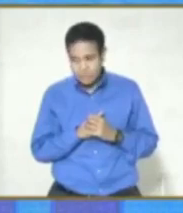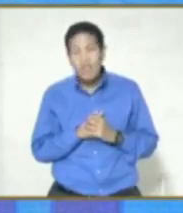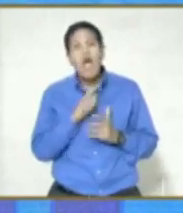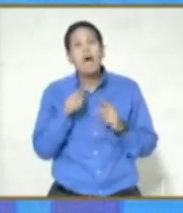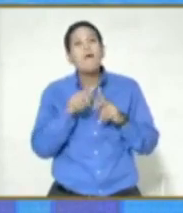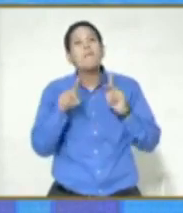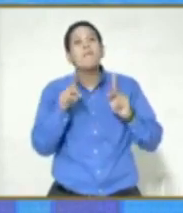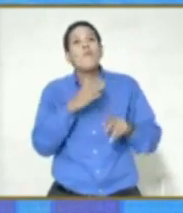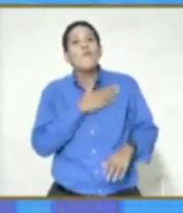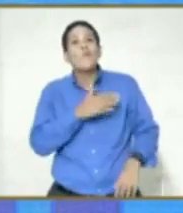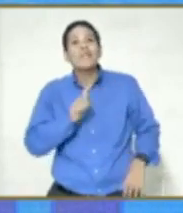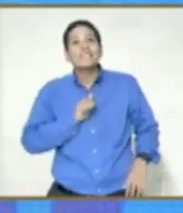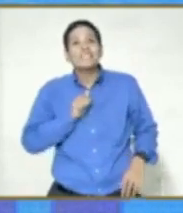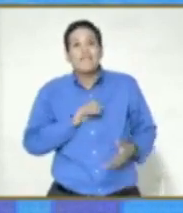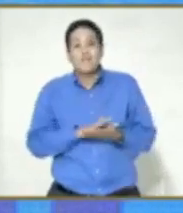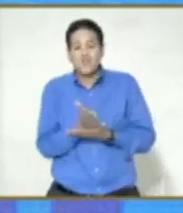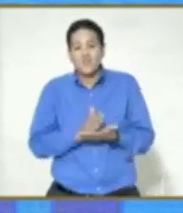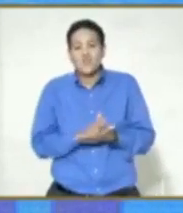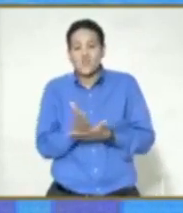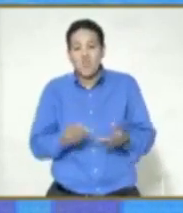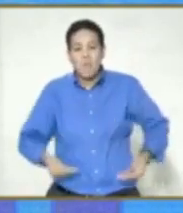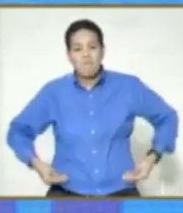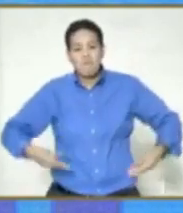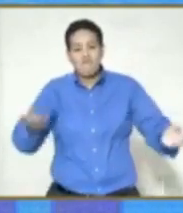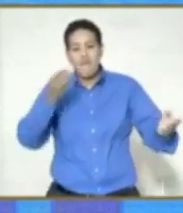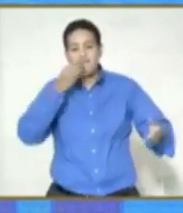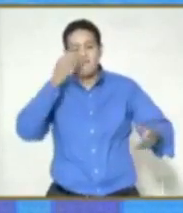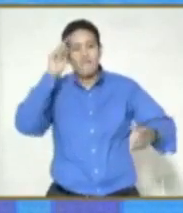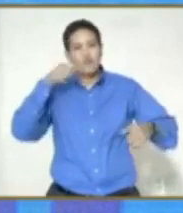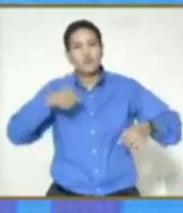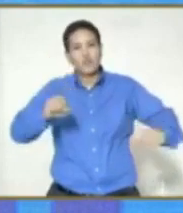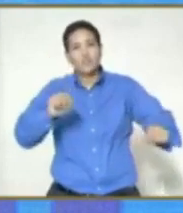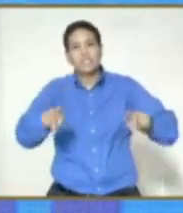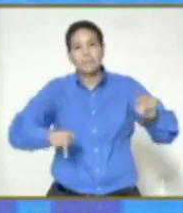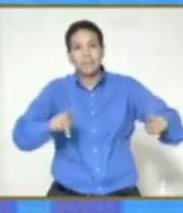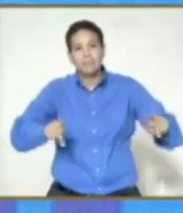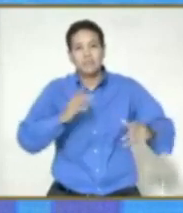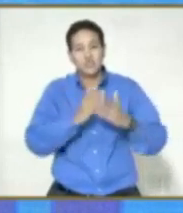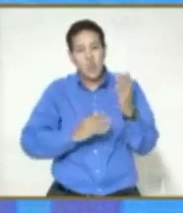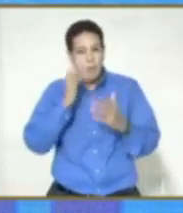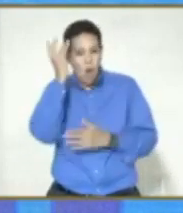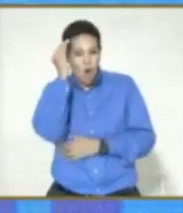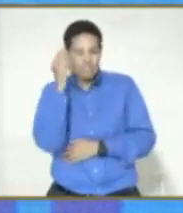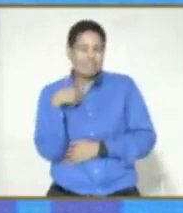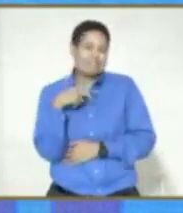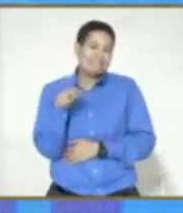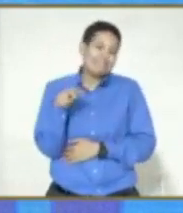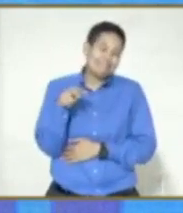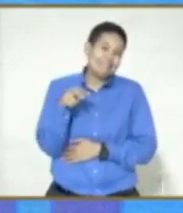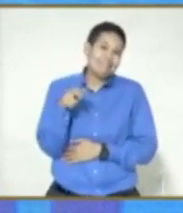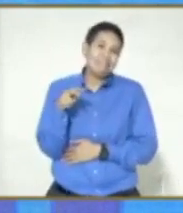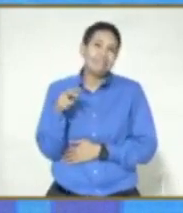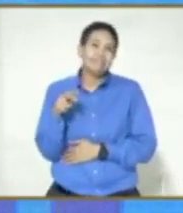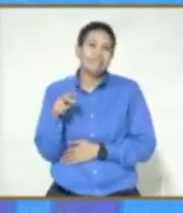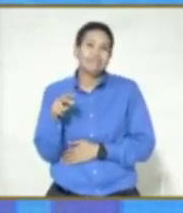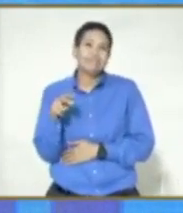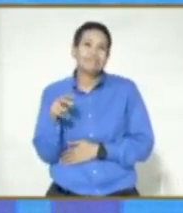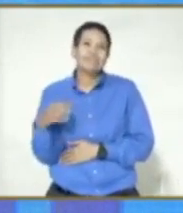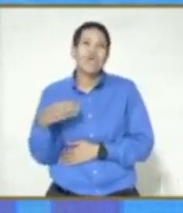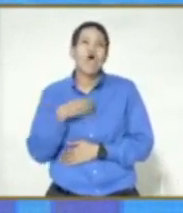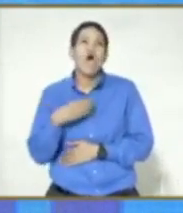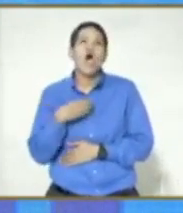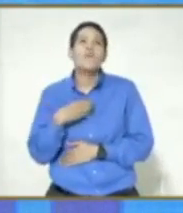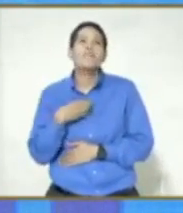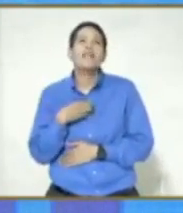meals for persons living on the streets. And they are complaining about the quality